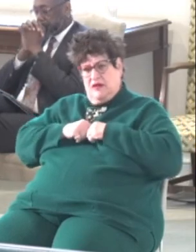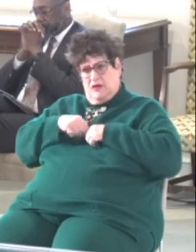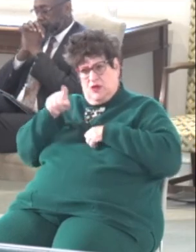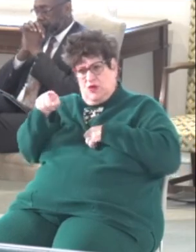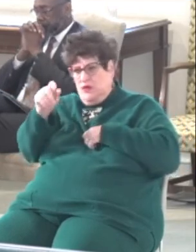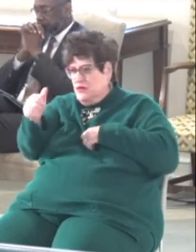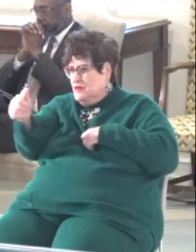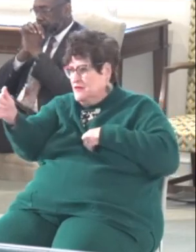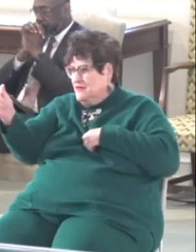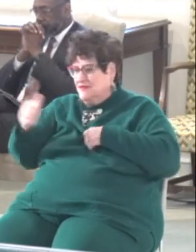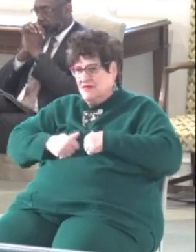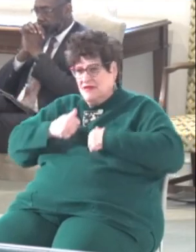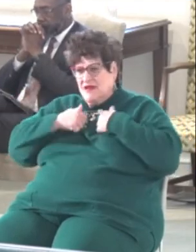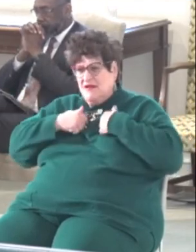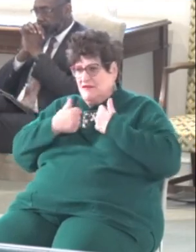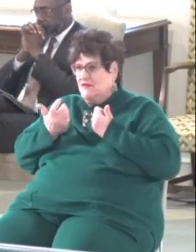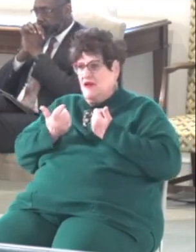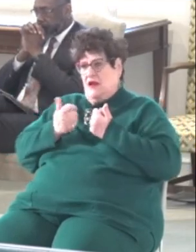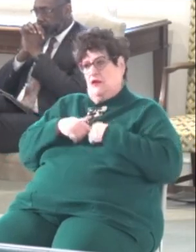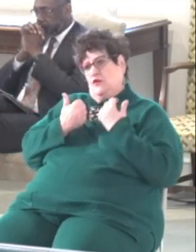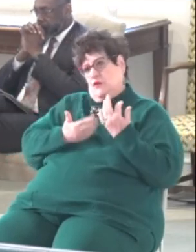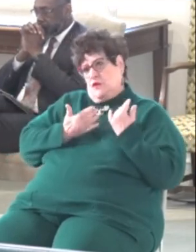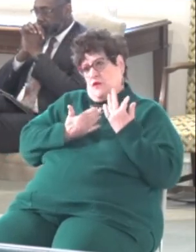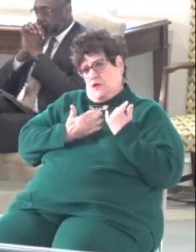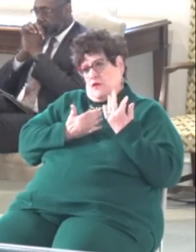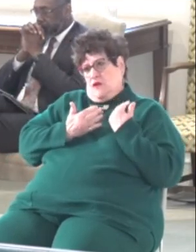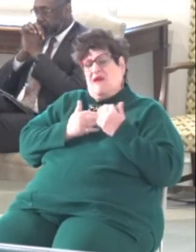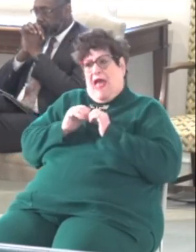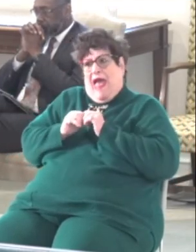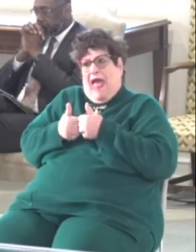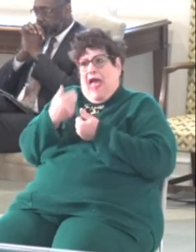depends on how we respond to the waiting moments.